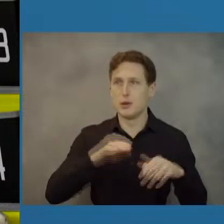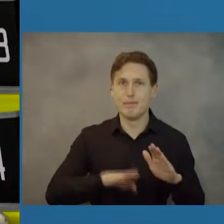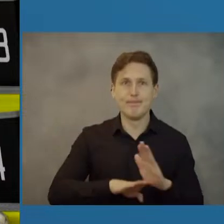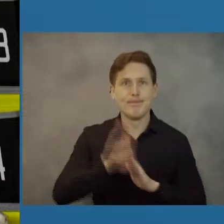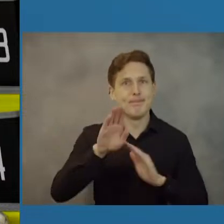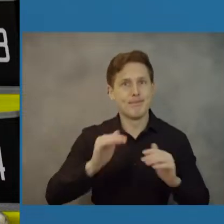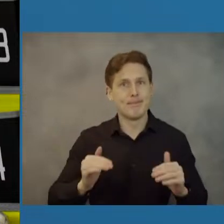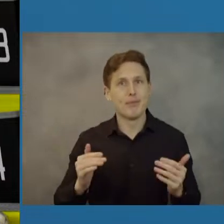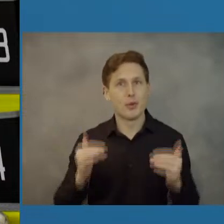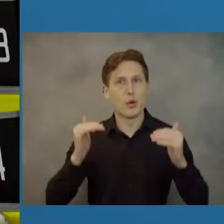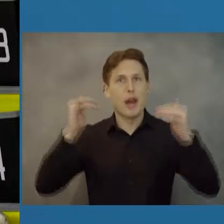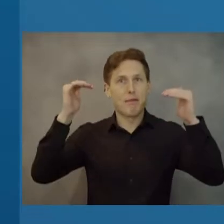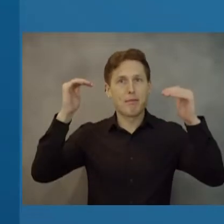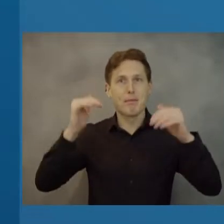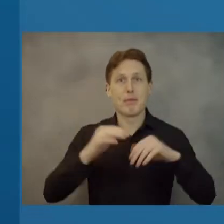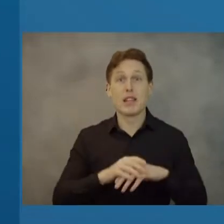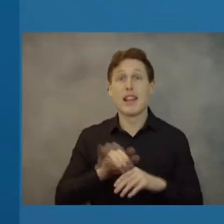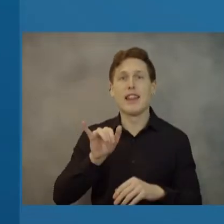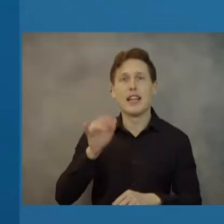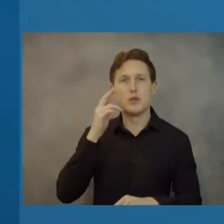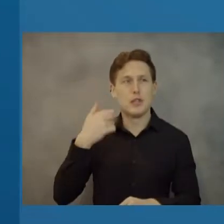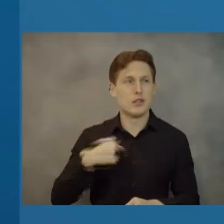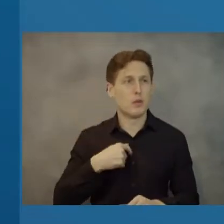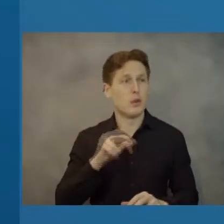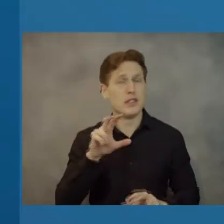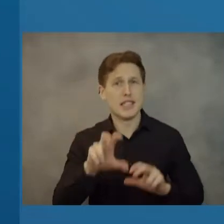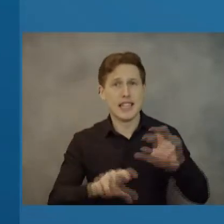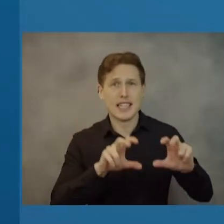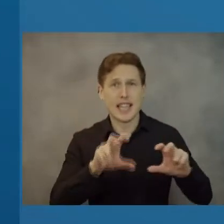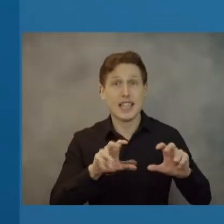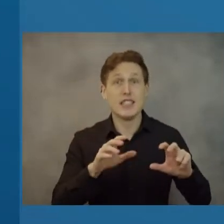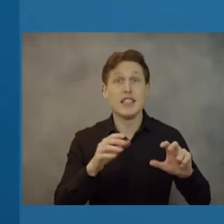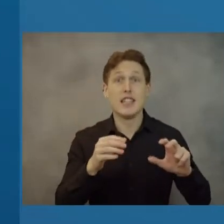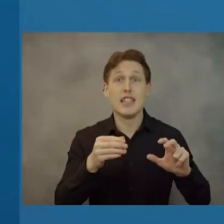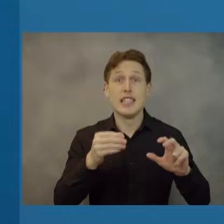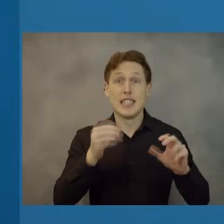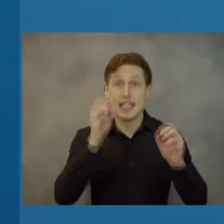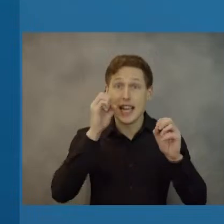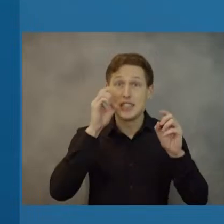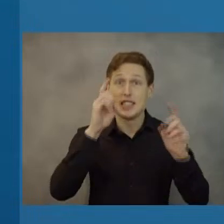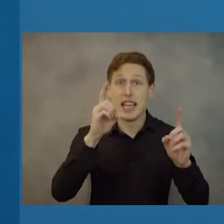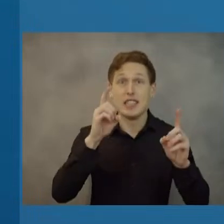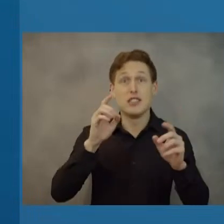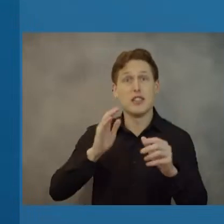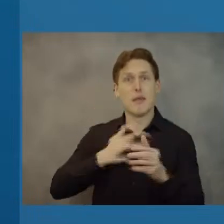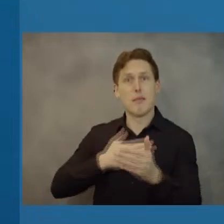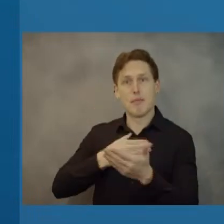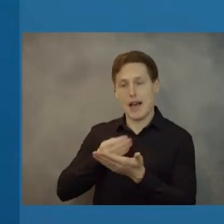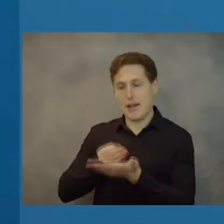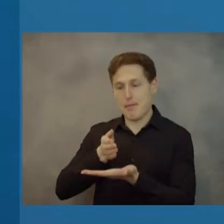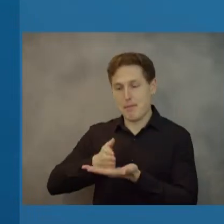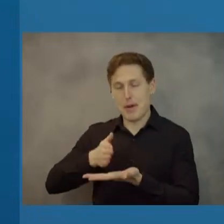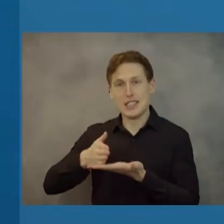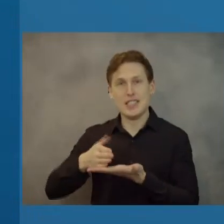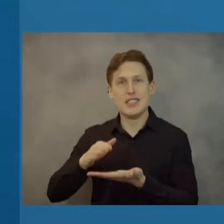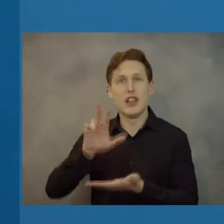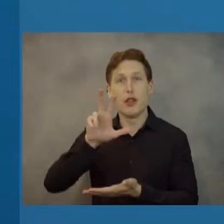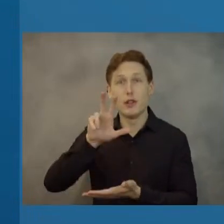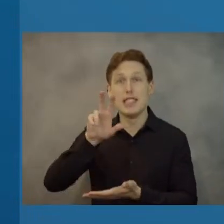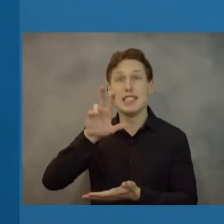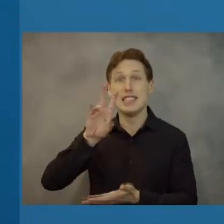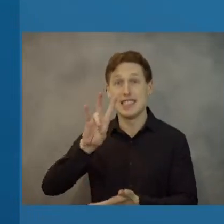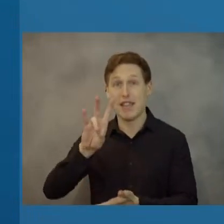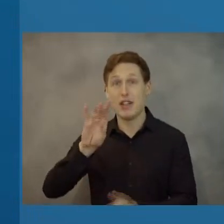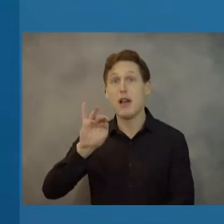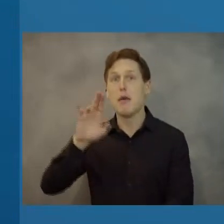historic investments in education. This budget invests $37 billion in our schools. Once again,